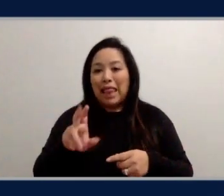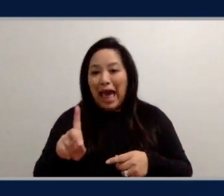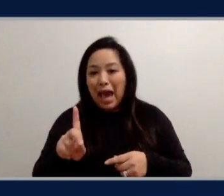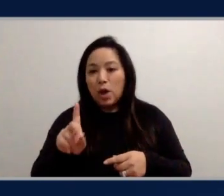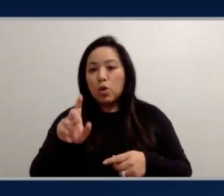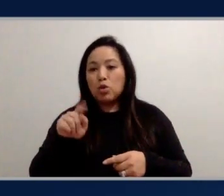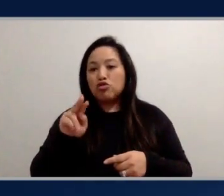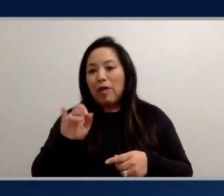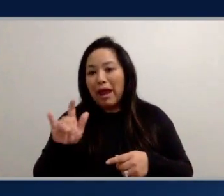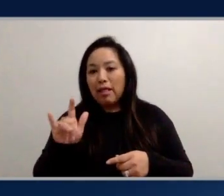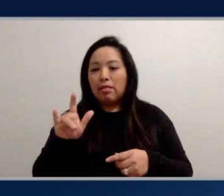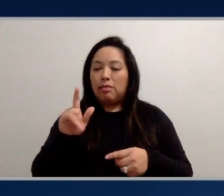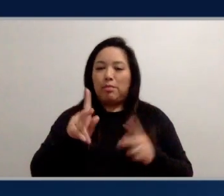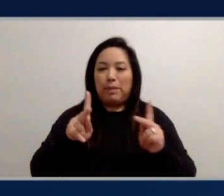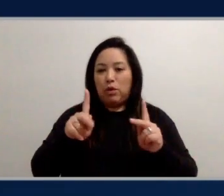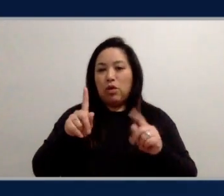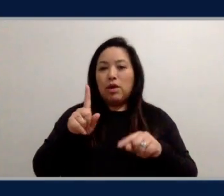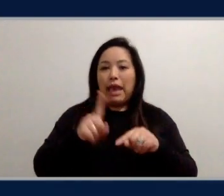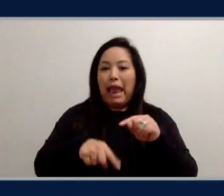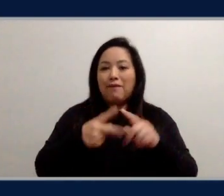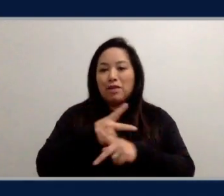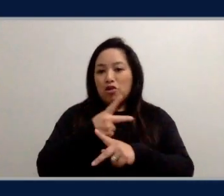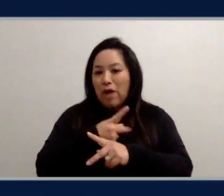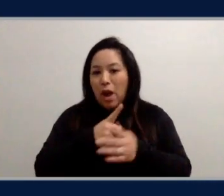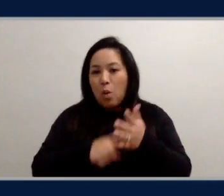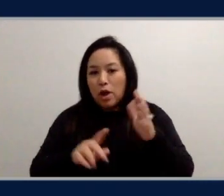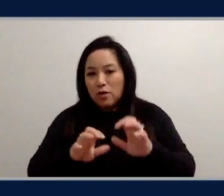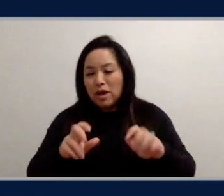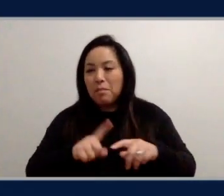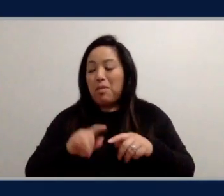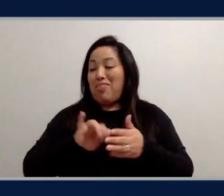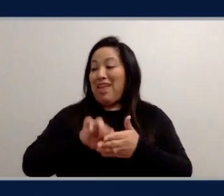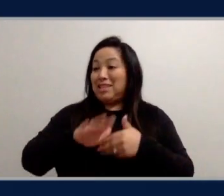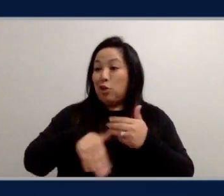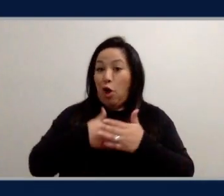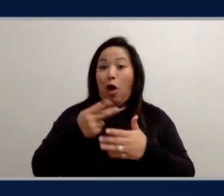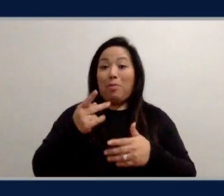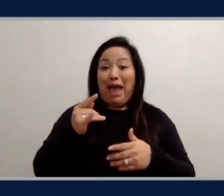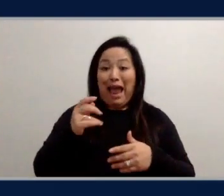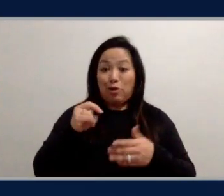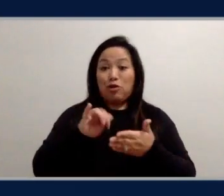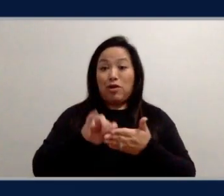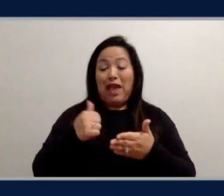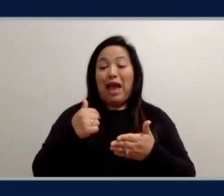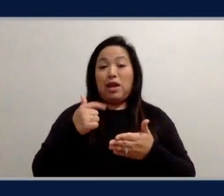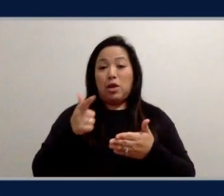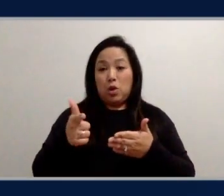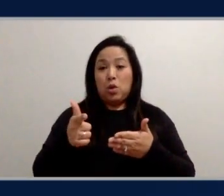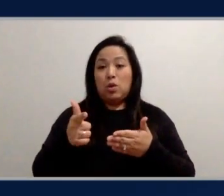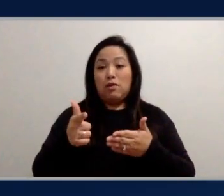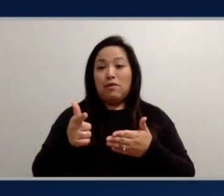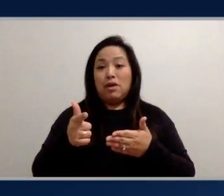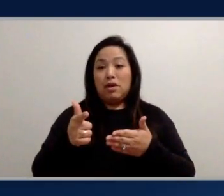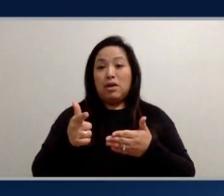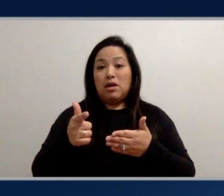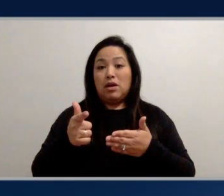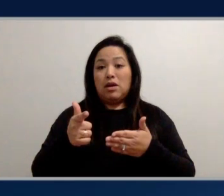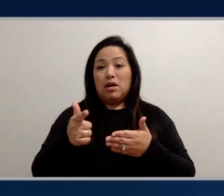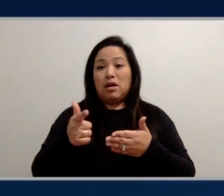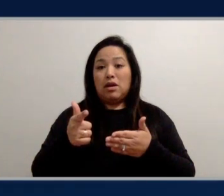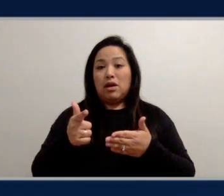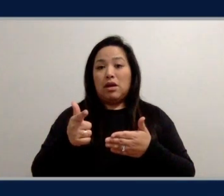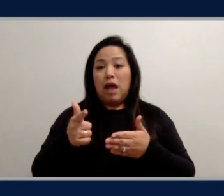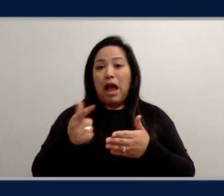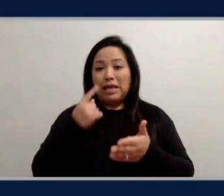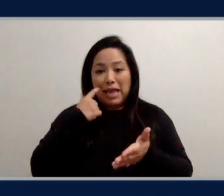you've done, these are all patterns that we've identified as attack patterns. Exactly. Okay.